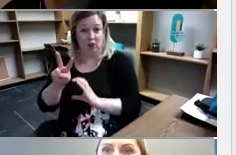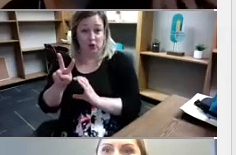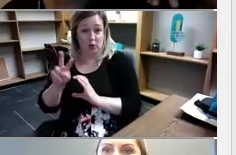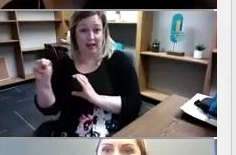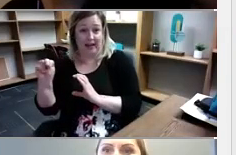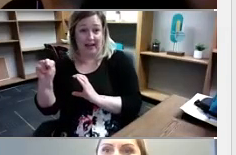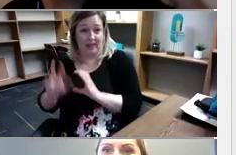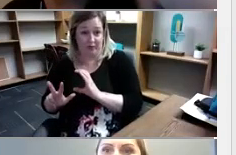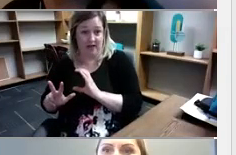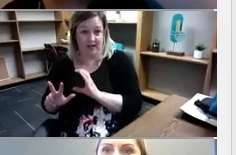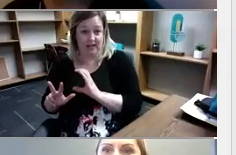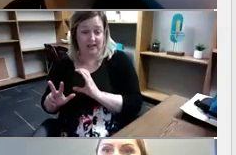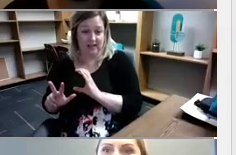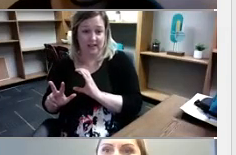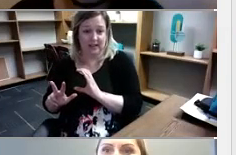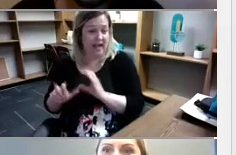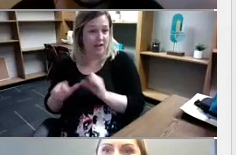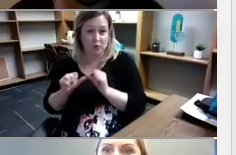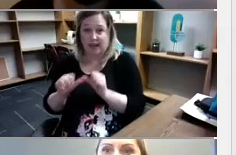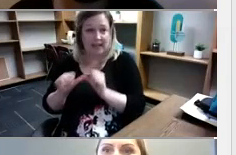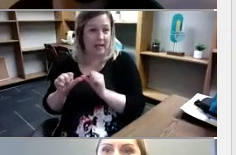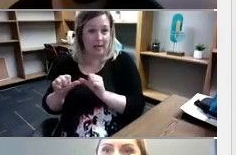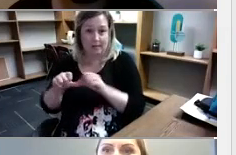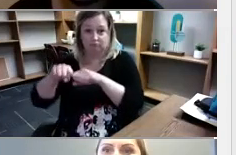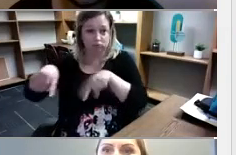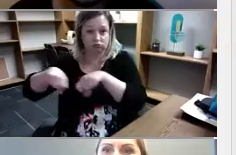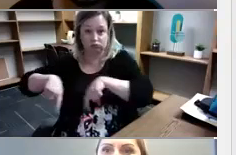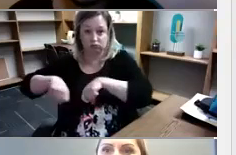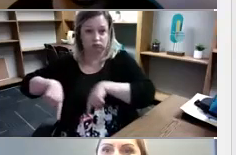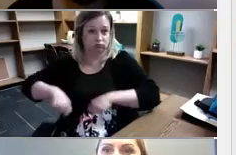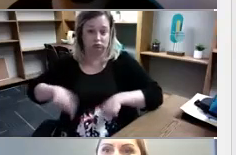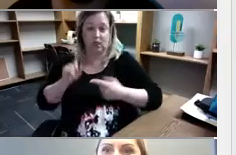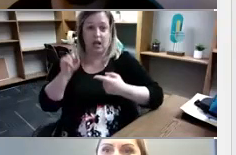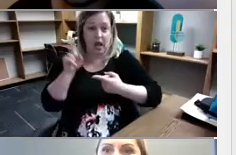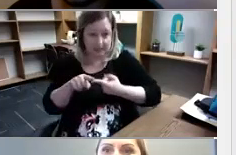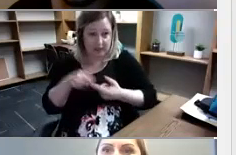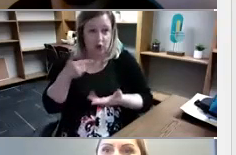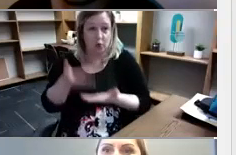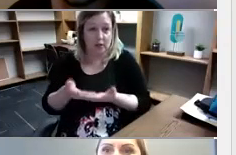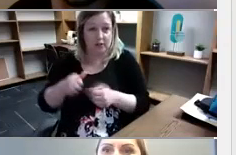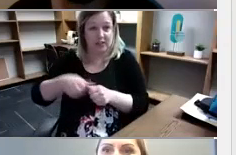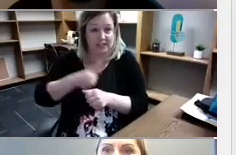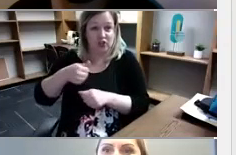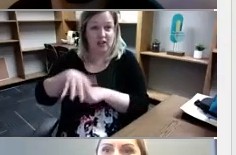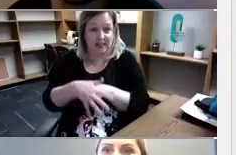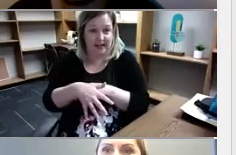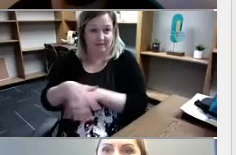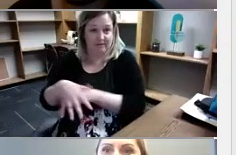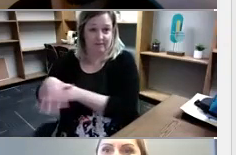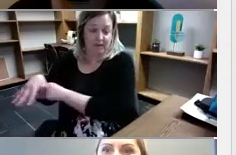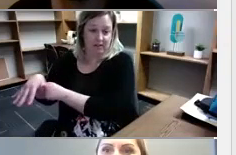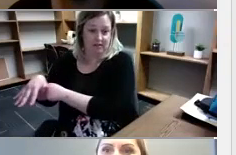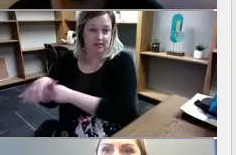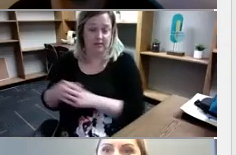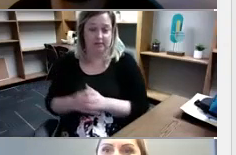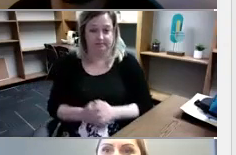continue doing this until we reach all the leaves. So we have Cn by 9, C2n by 9, and C2n